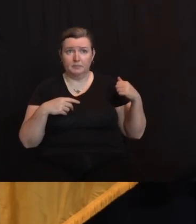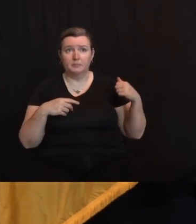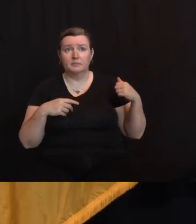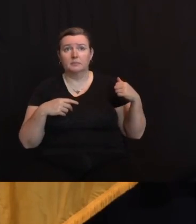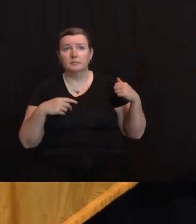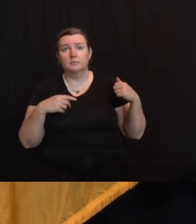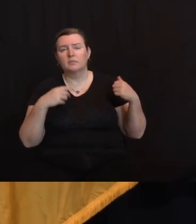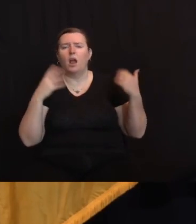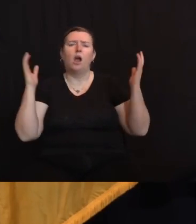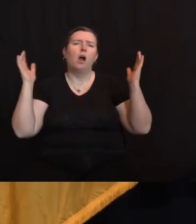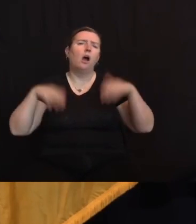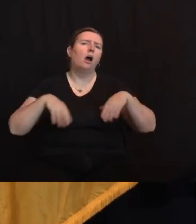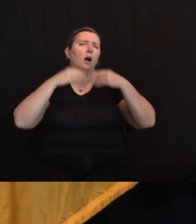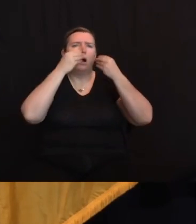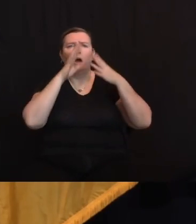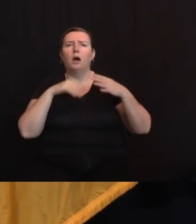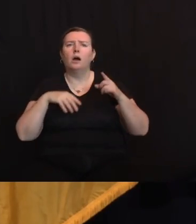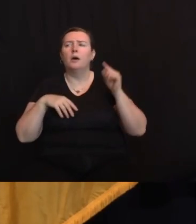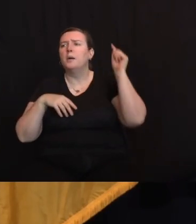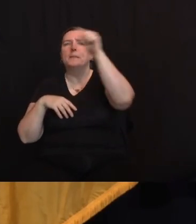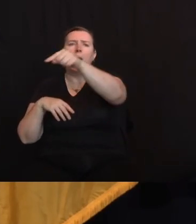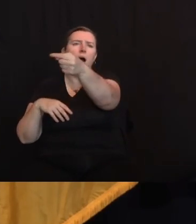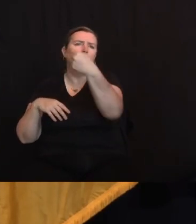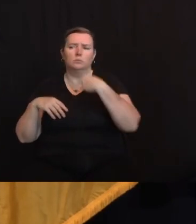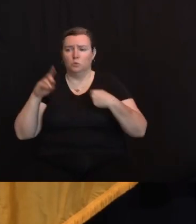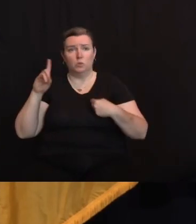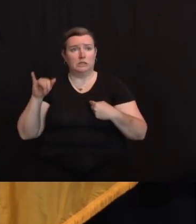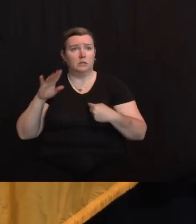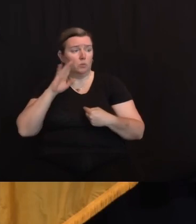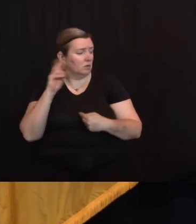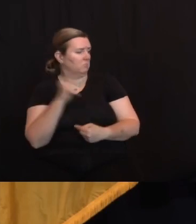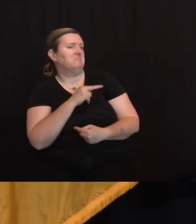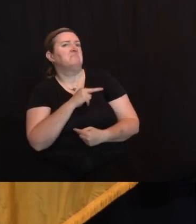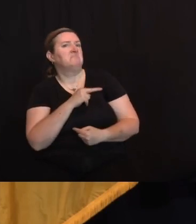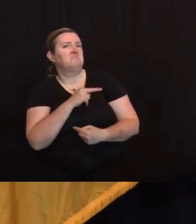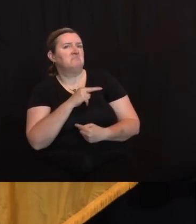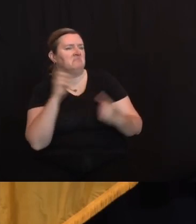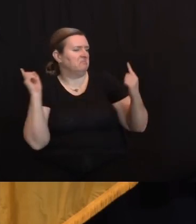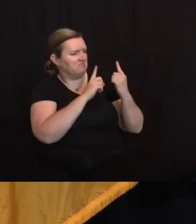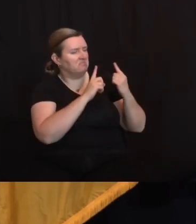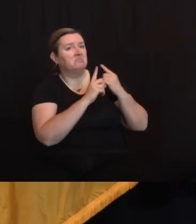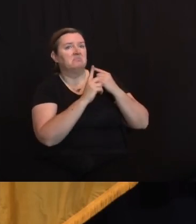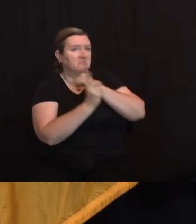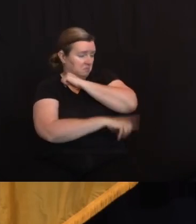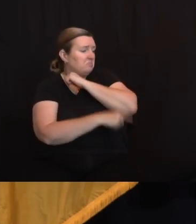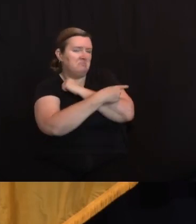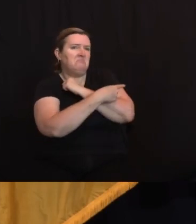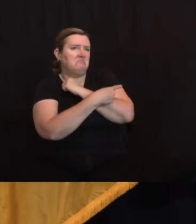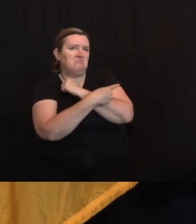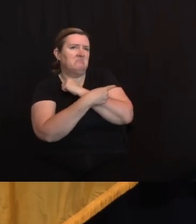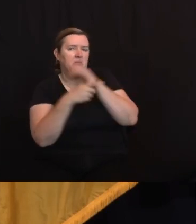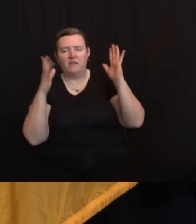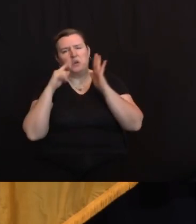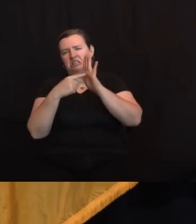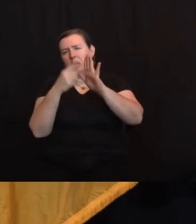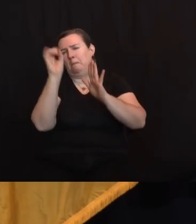comes back in from a hotspot, Judy has the power to go directly at him and sanction him. But we are